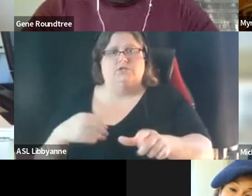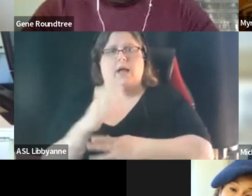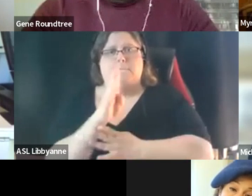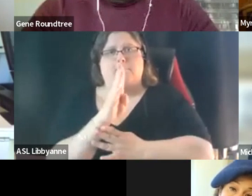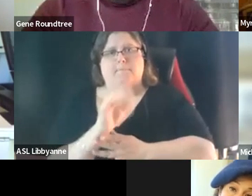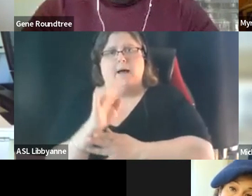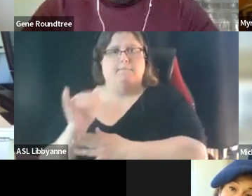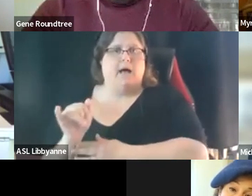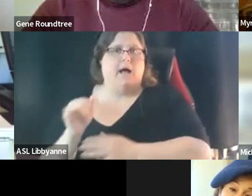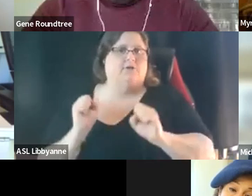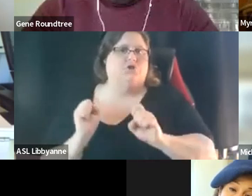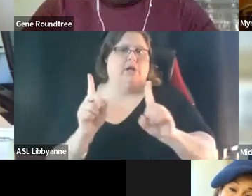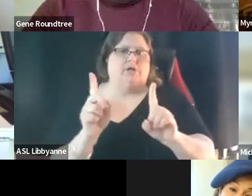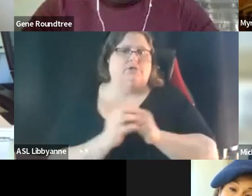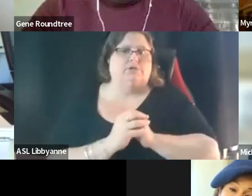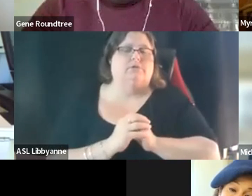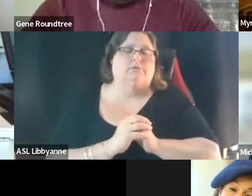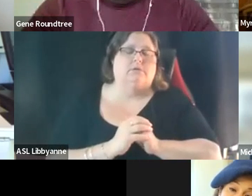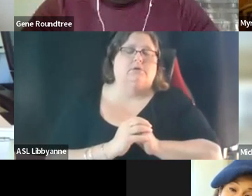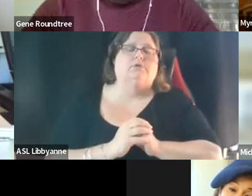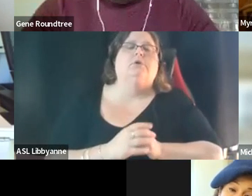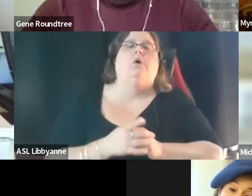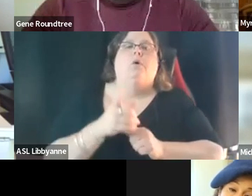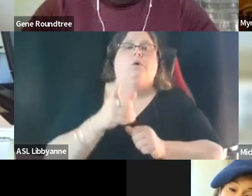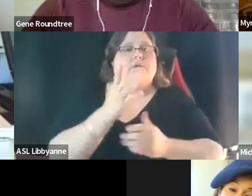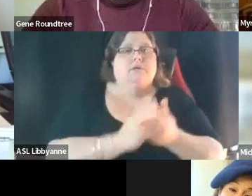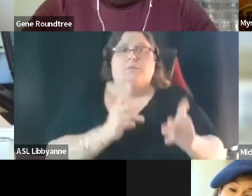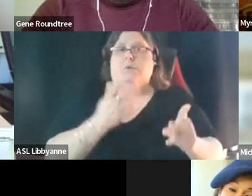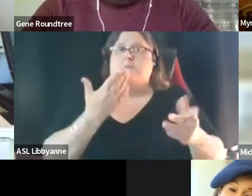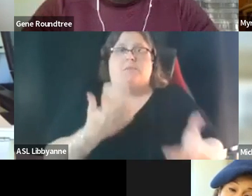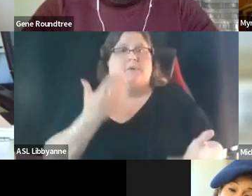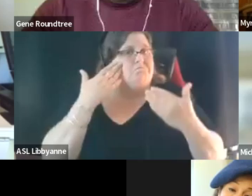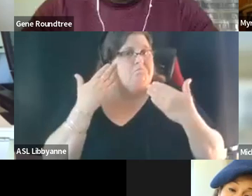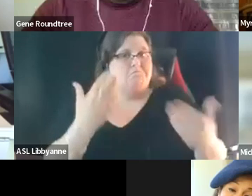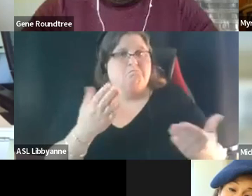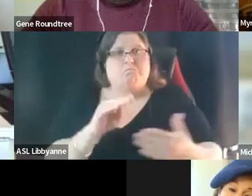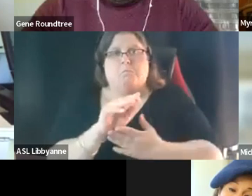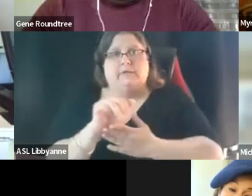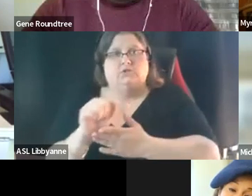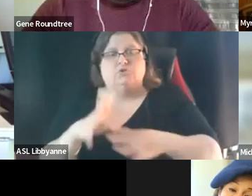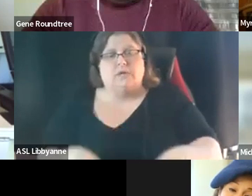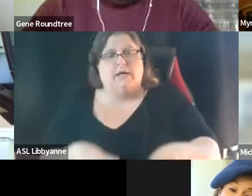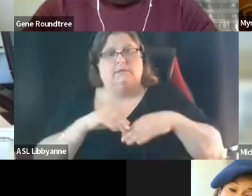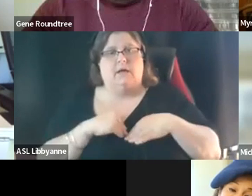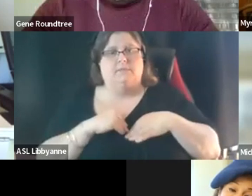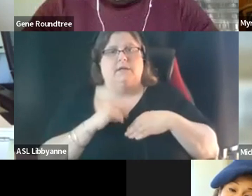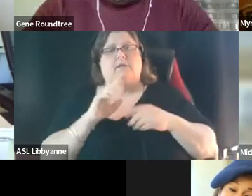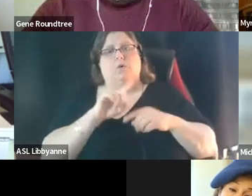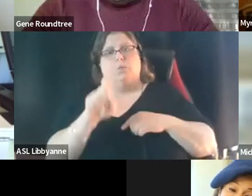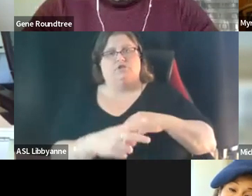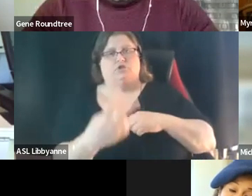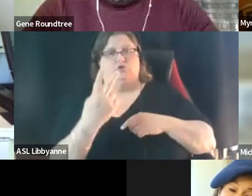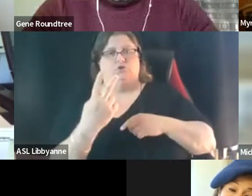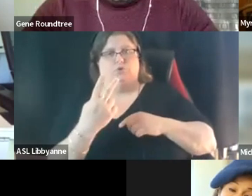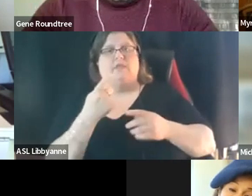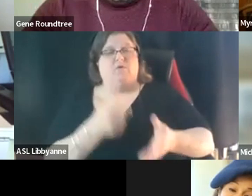education. Candidates may not know that Massachusetts was one of the states that adopted the Question 2 UNS Amendment, which required